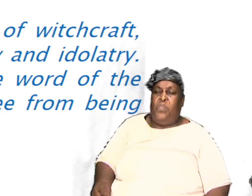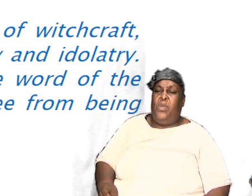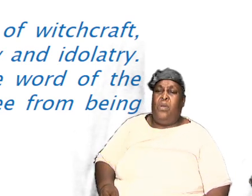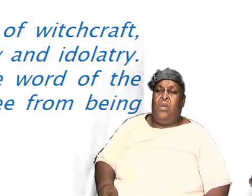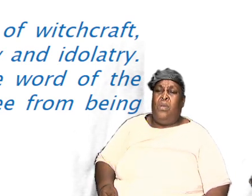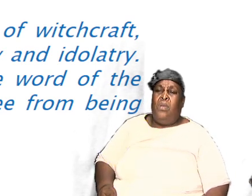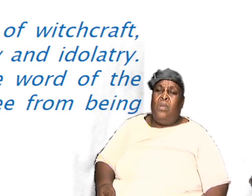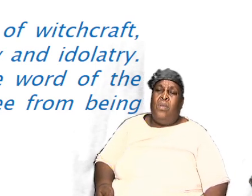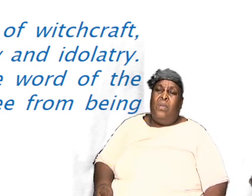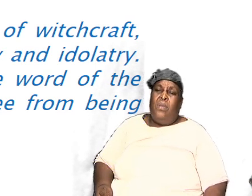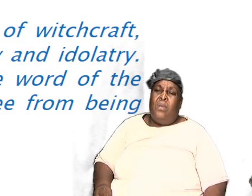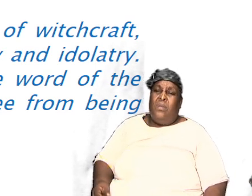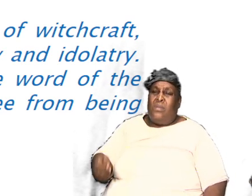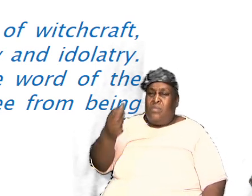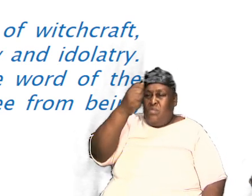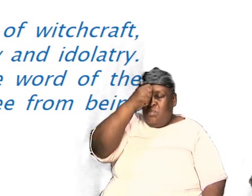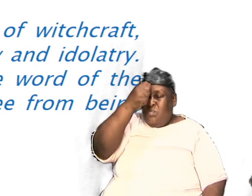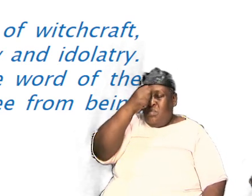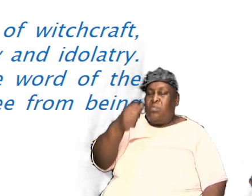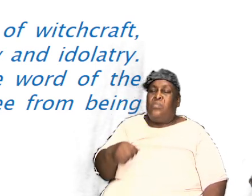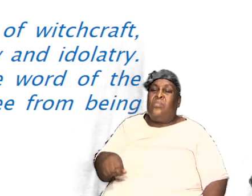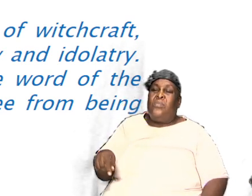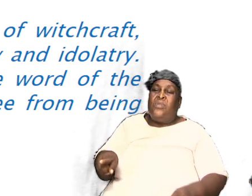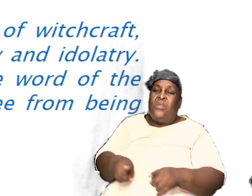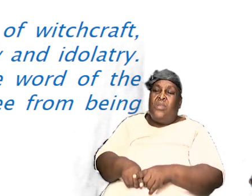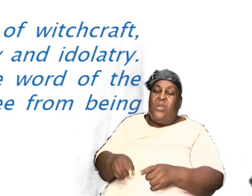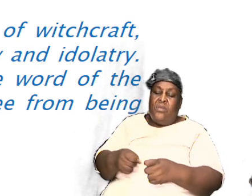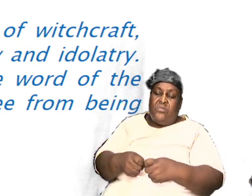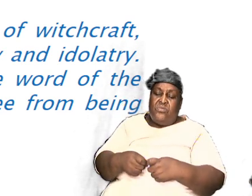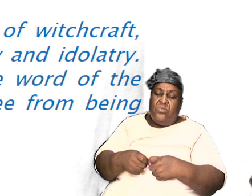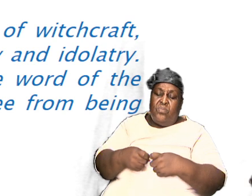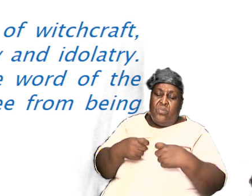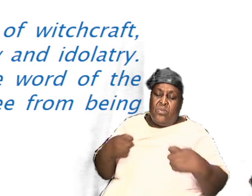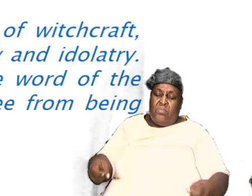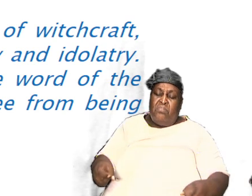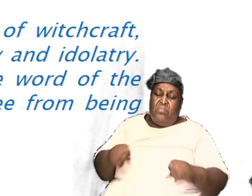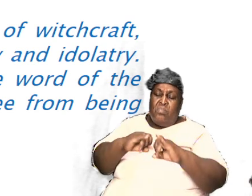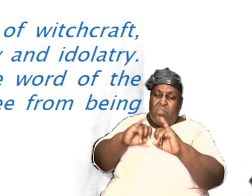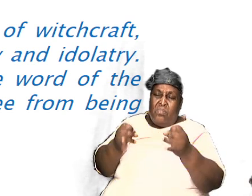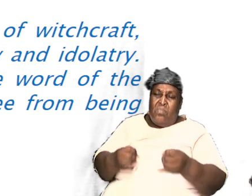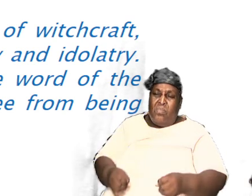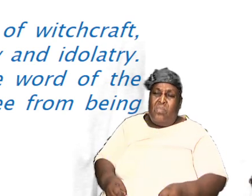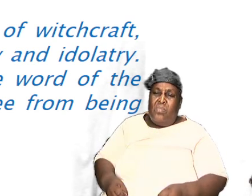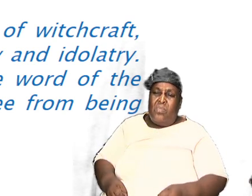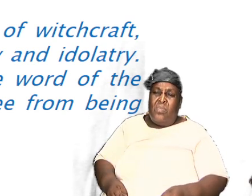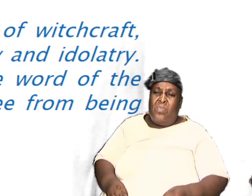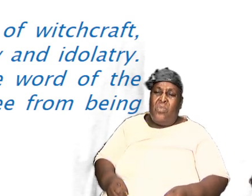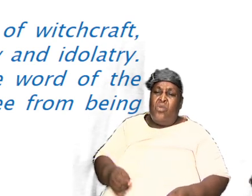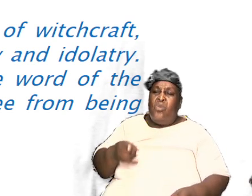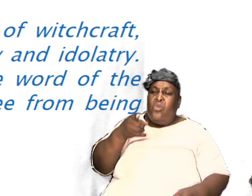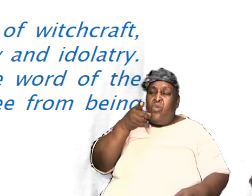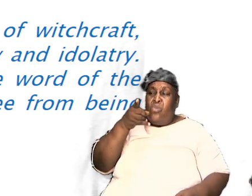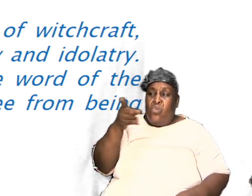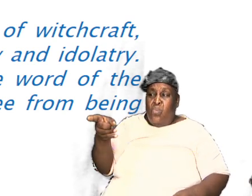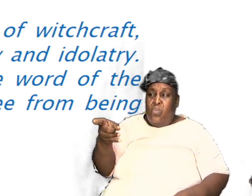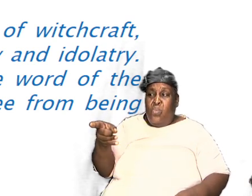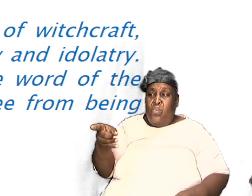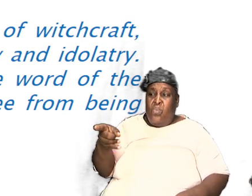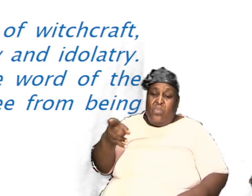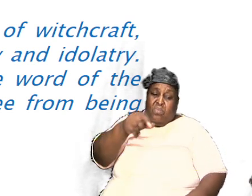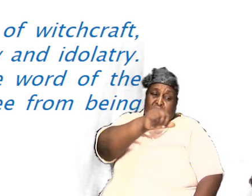and stubbornness is at iniquity and idolatry, because though has rejected the word of the Lord,